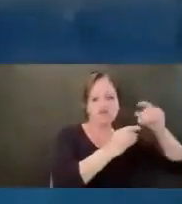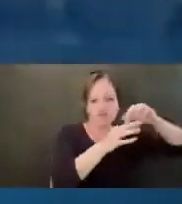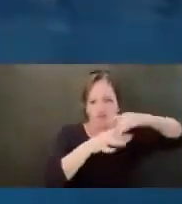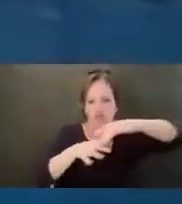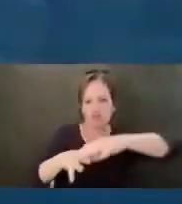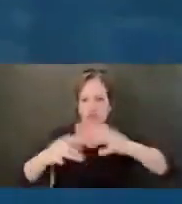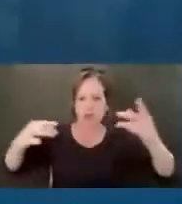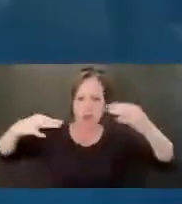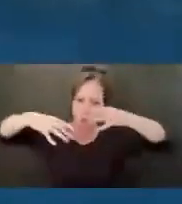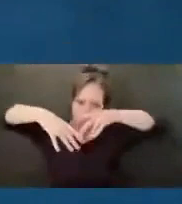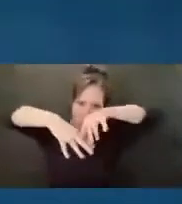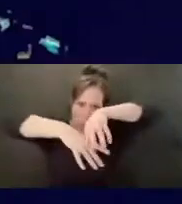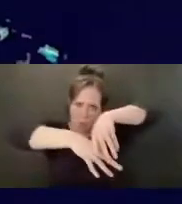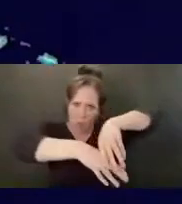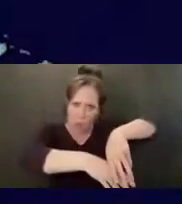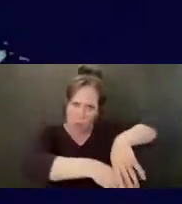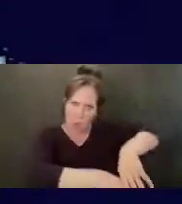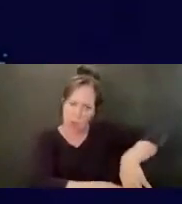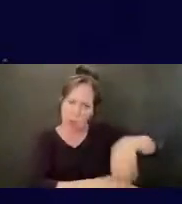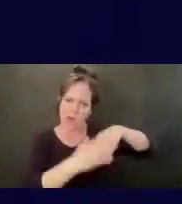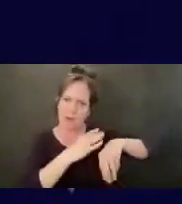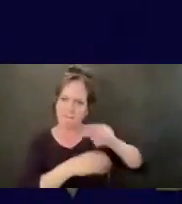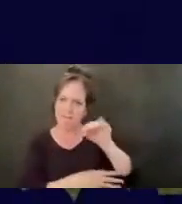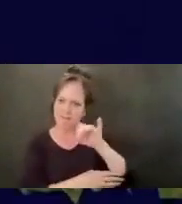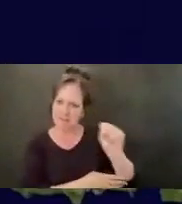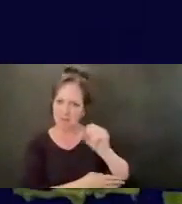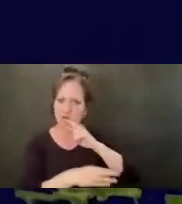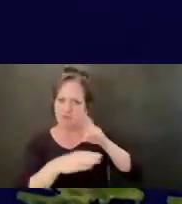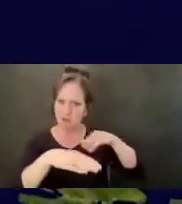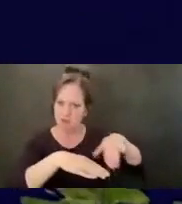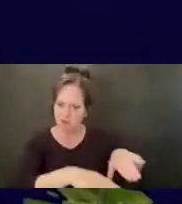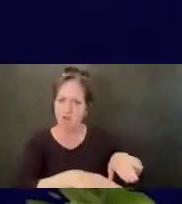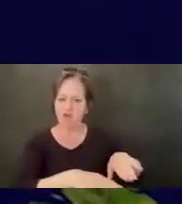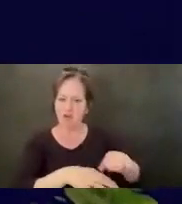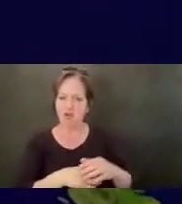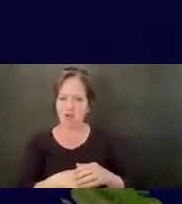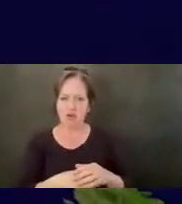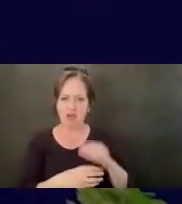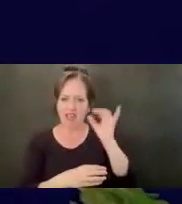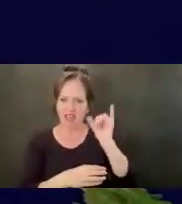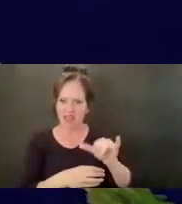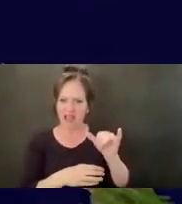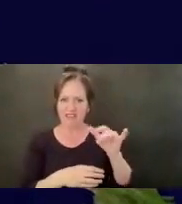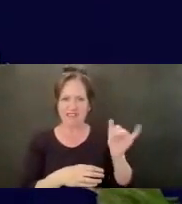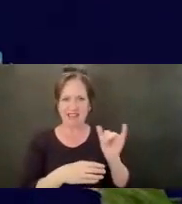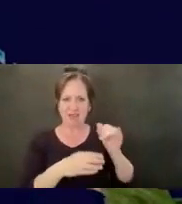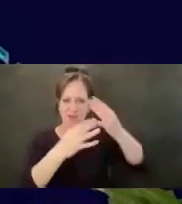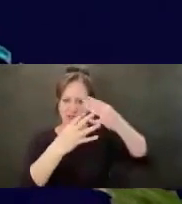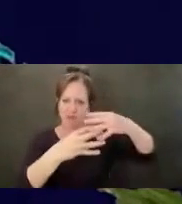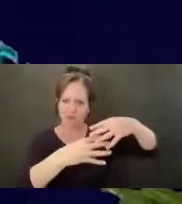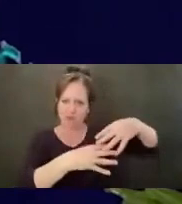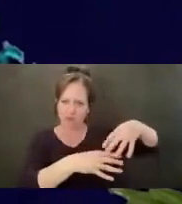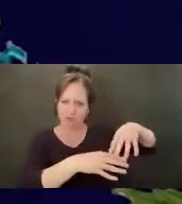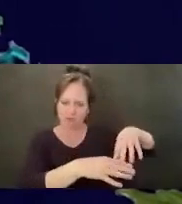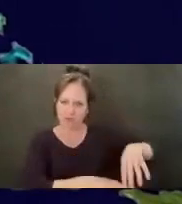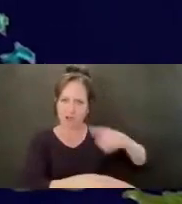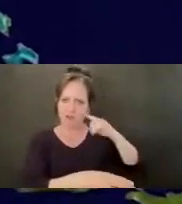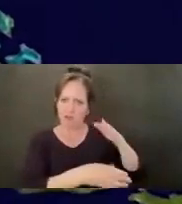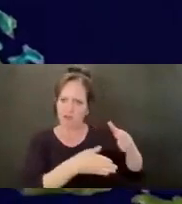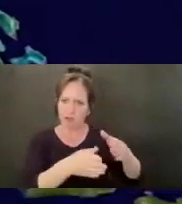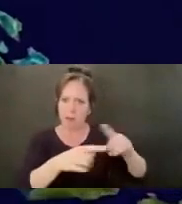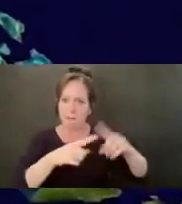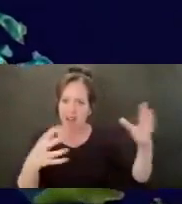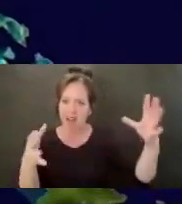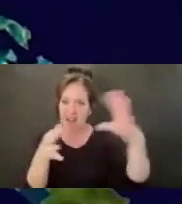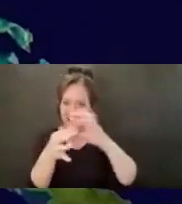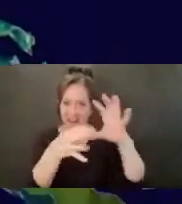waterways that feed the Mississippi River. The Mississippi River is like a drainage system for your street, but it connects 31 US states